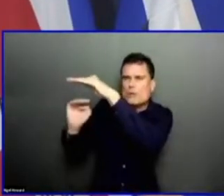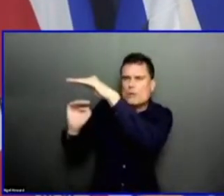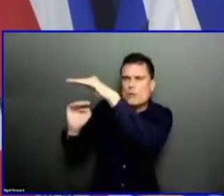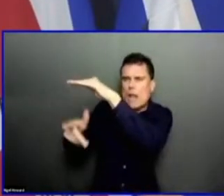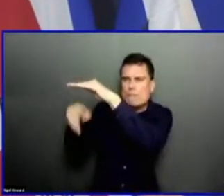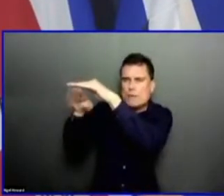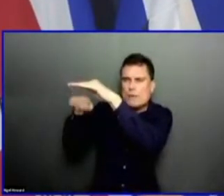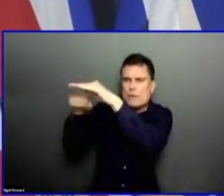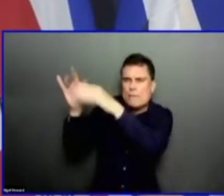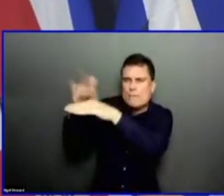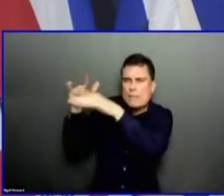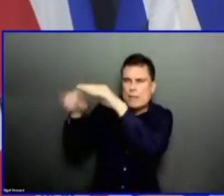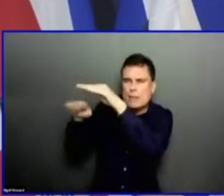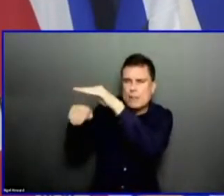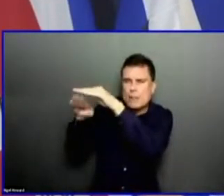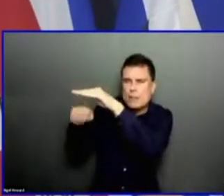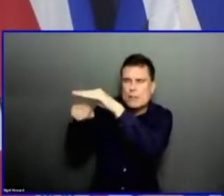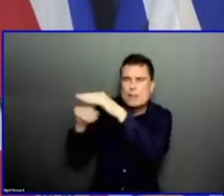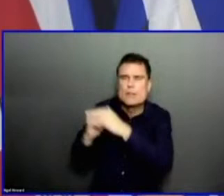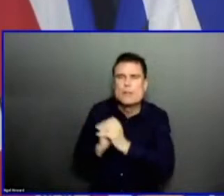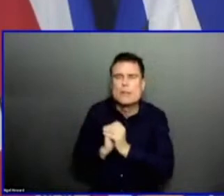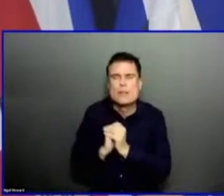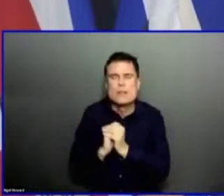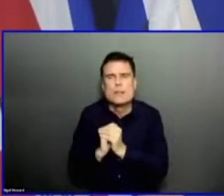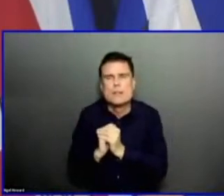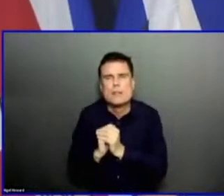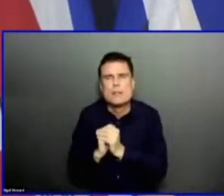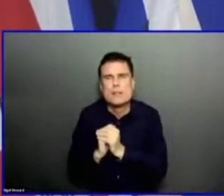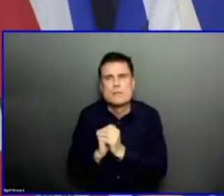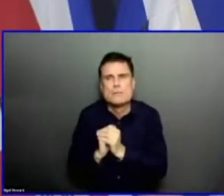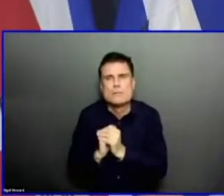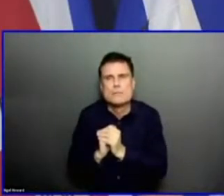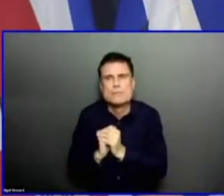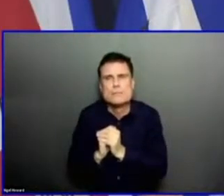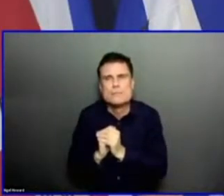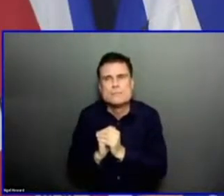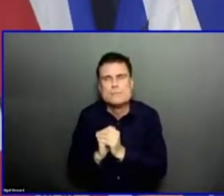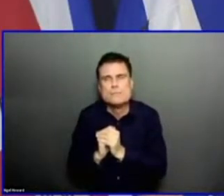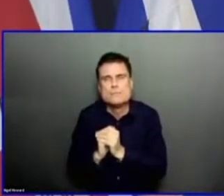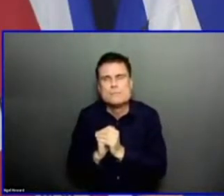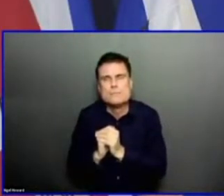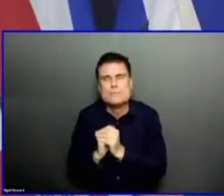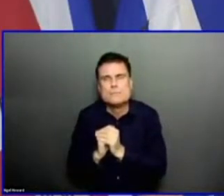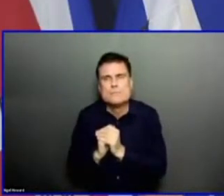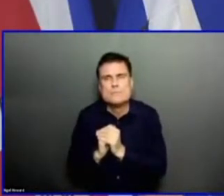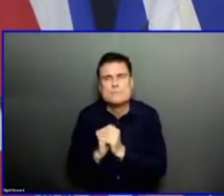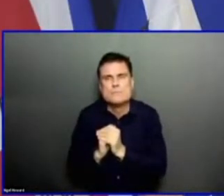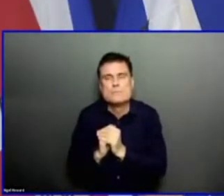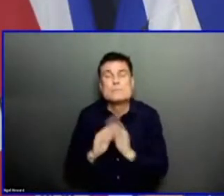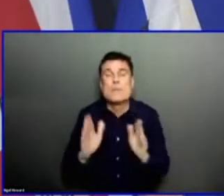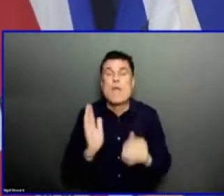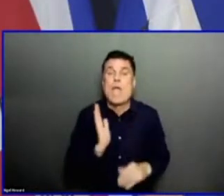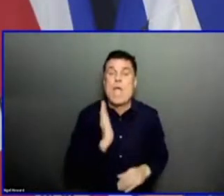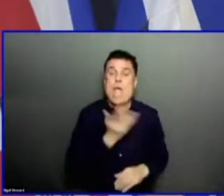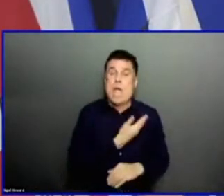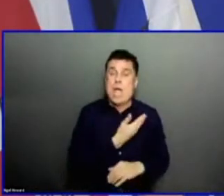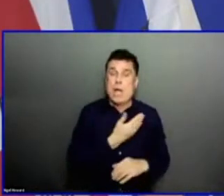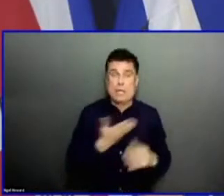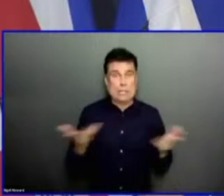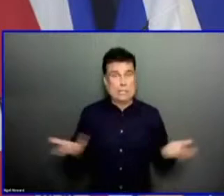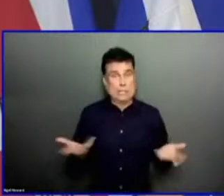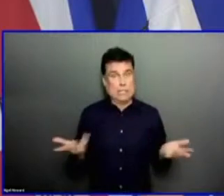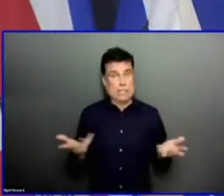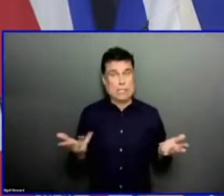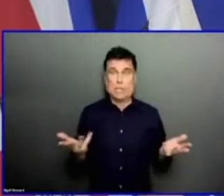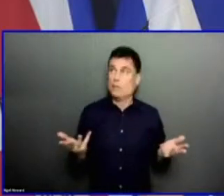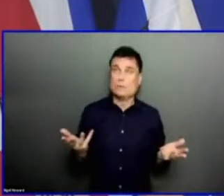available in our hospitals were before the pandemic. To put that in context, our situation is better in a sense than it is under a normal time